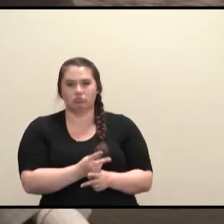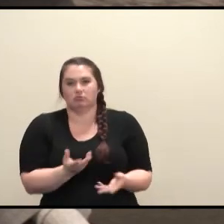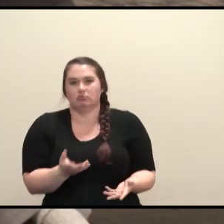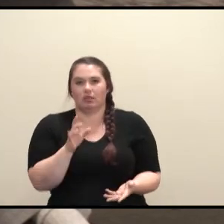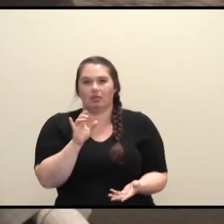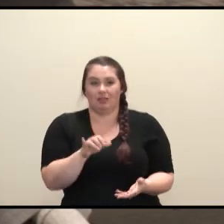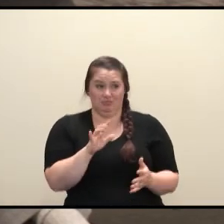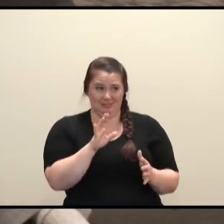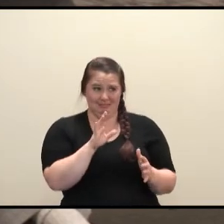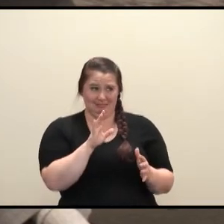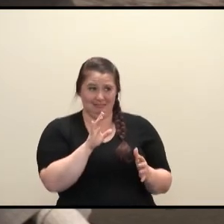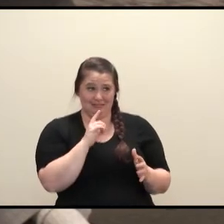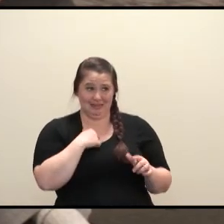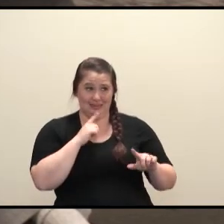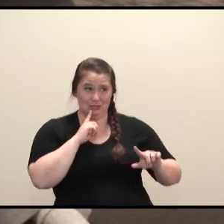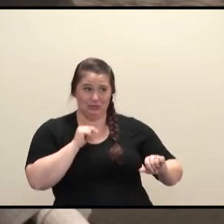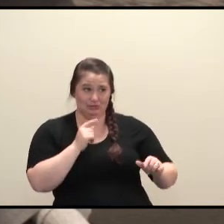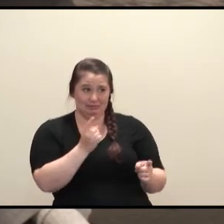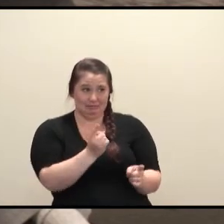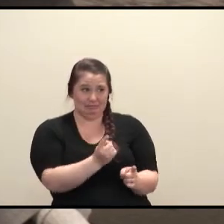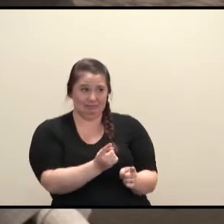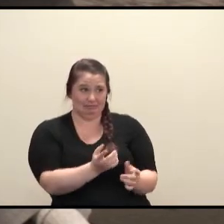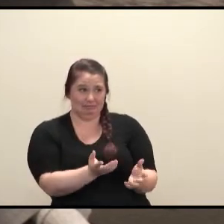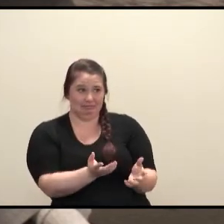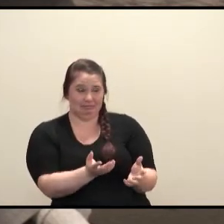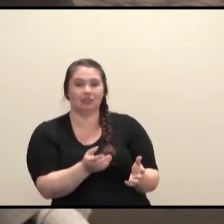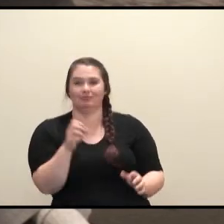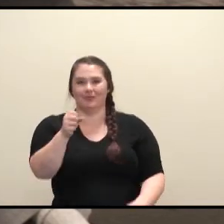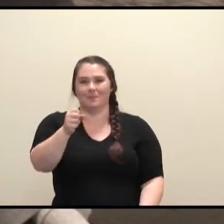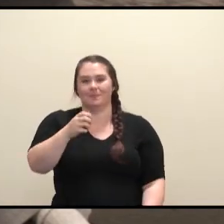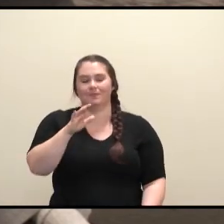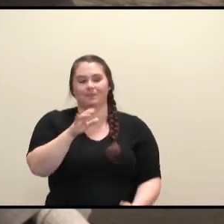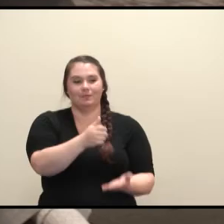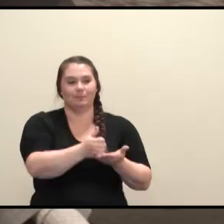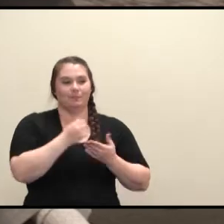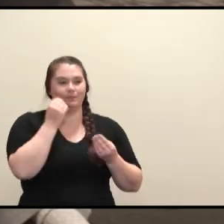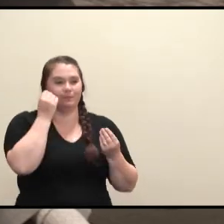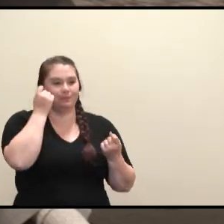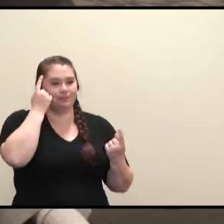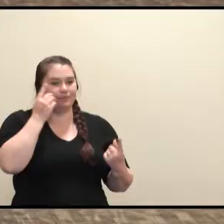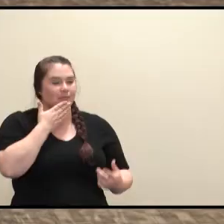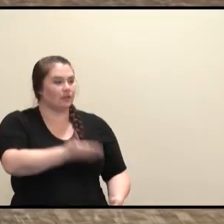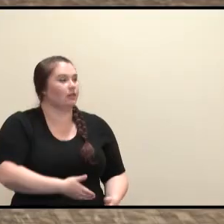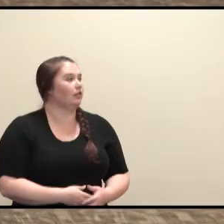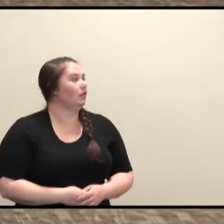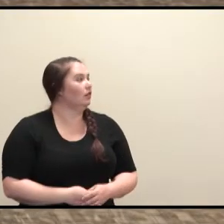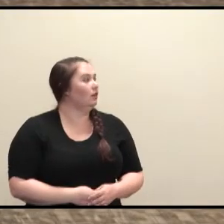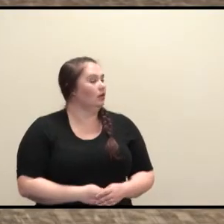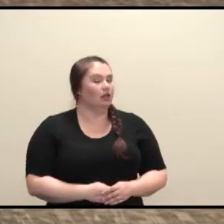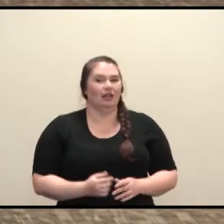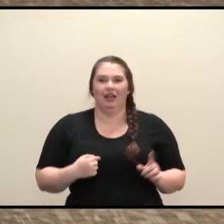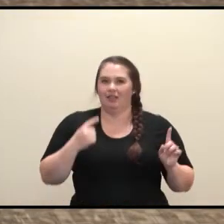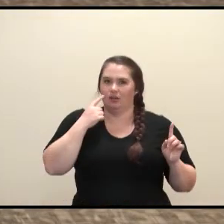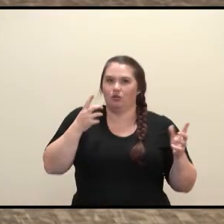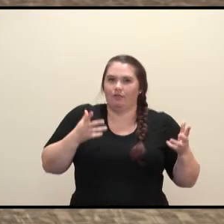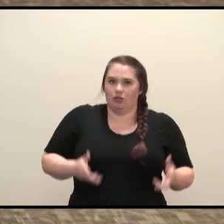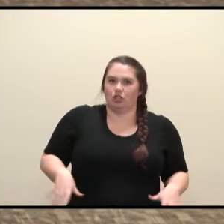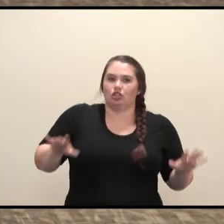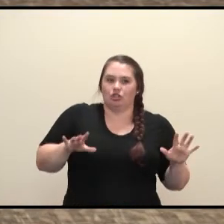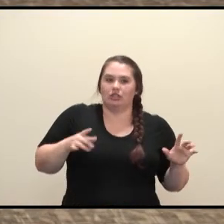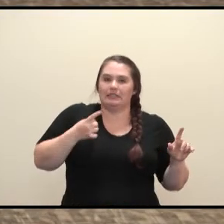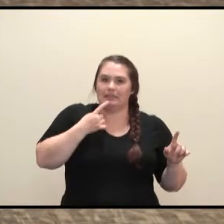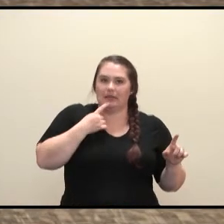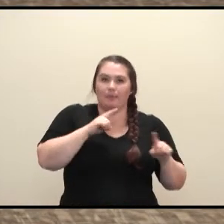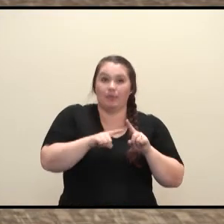Great. Does that help? Yep, that does. Okay. Great question, Mr. Ochoa. Ms. Iazetti? And I believe you said this, but to clarify, you do